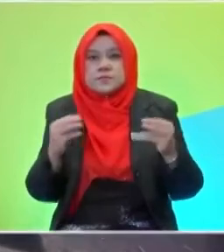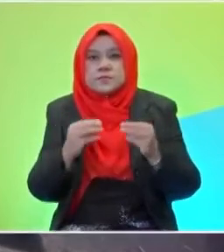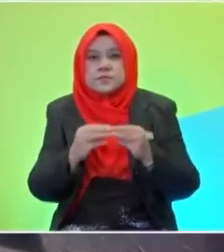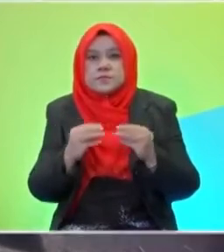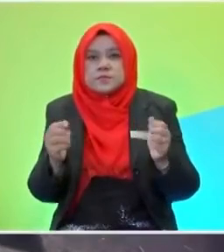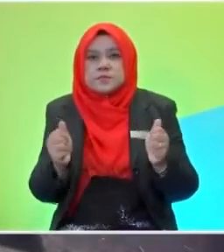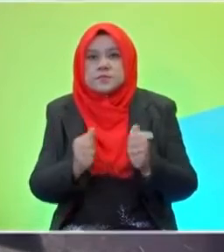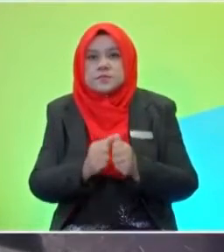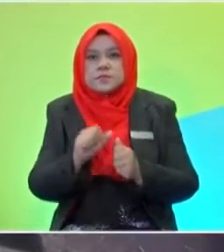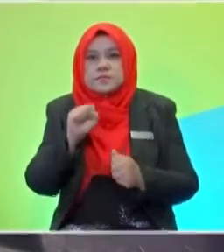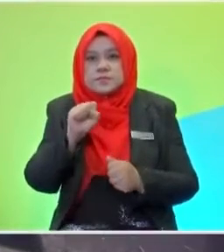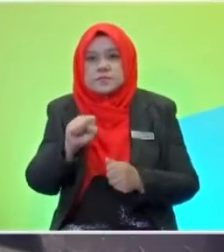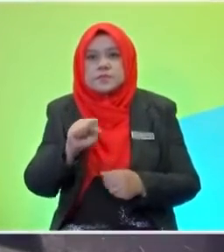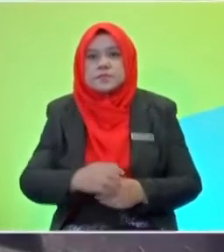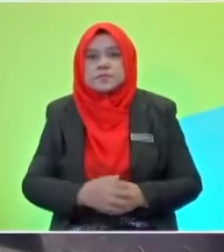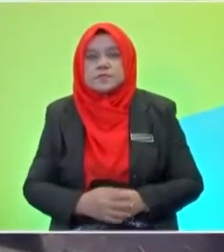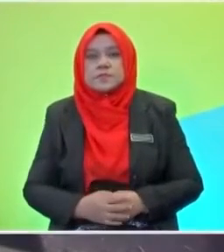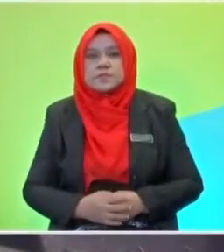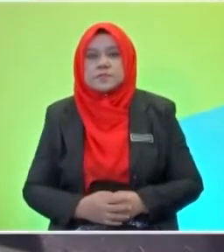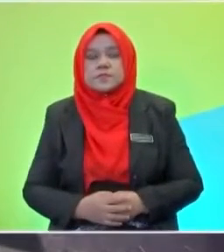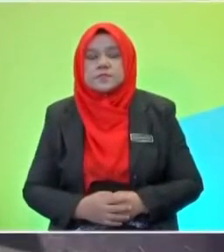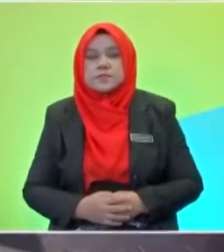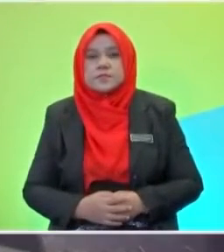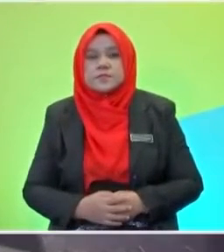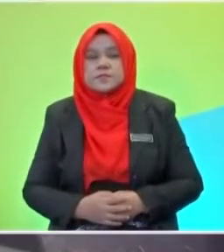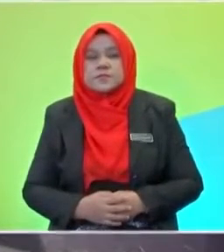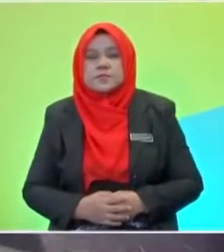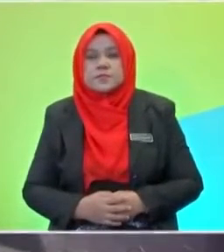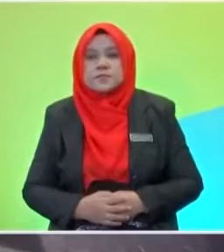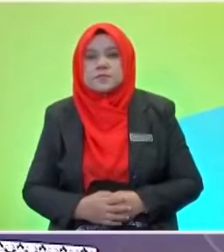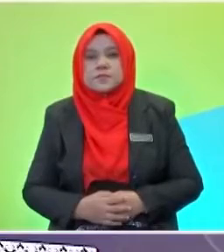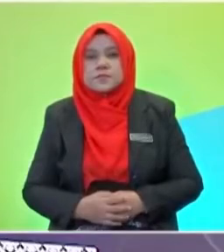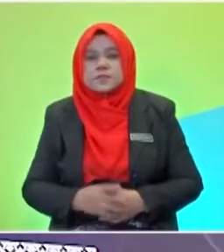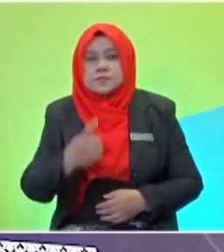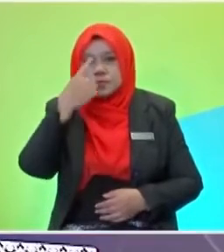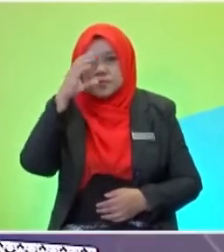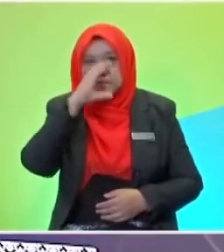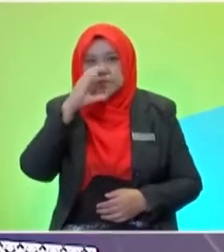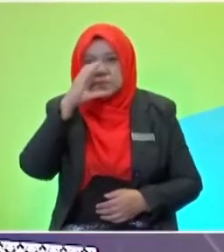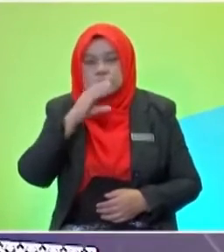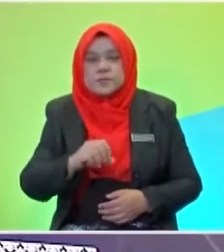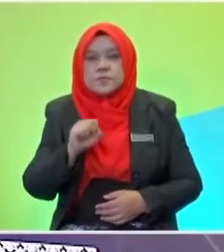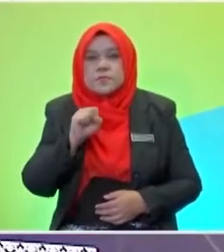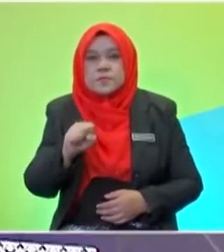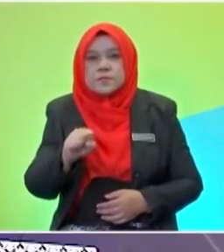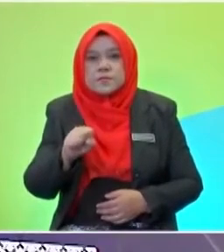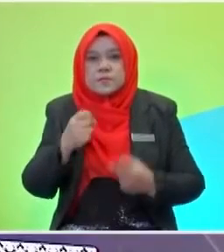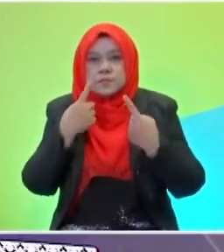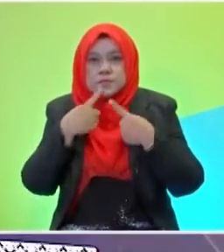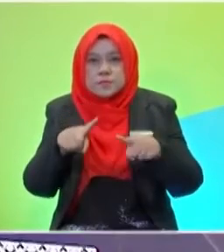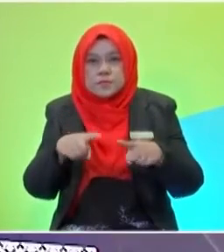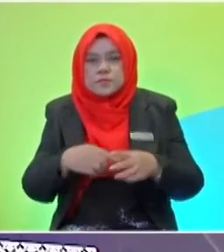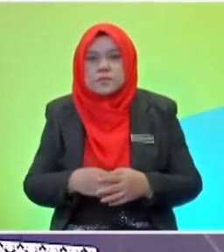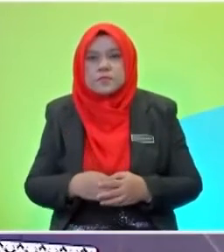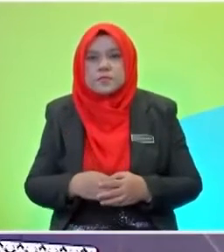S. Equals to? S. S. Yeah. Okay. So to find answer here, the S is the answer. So what you have to